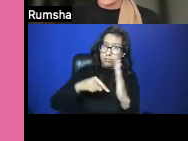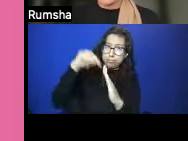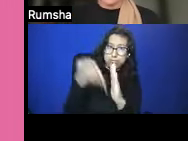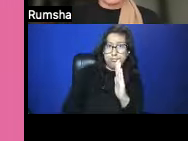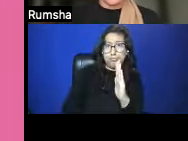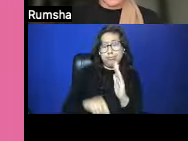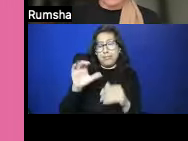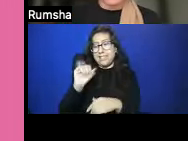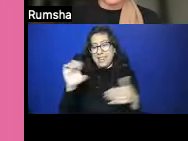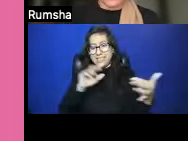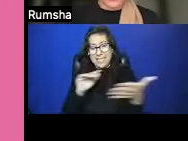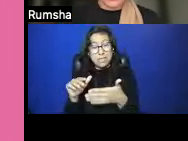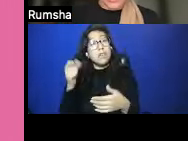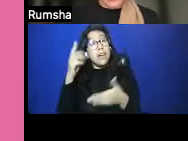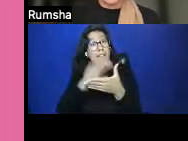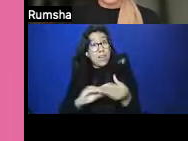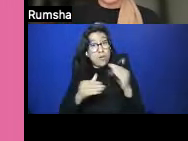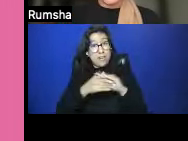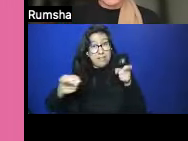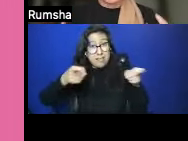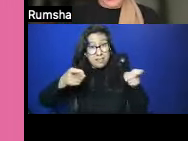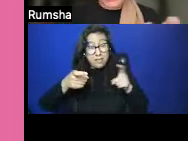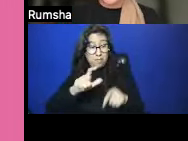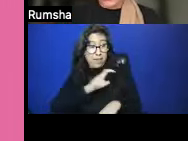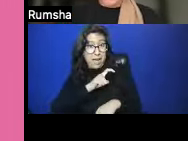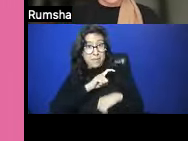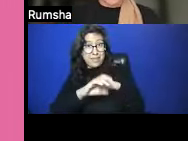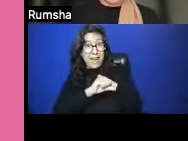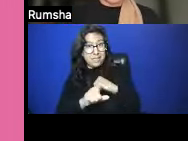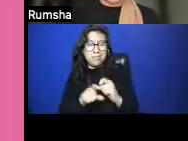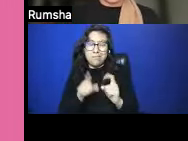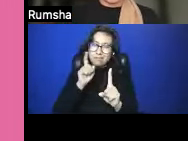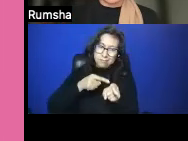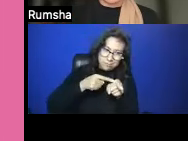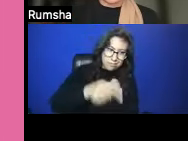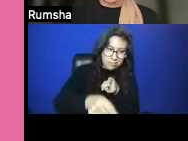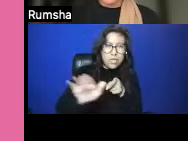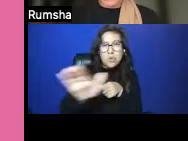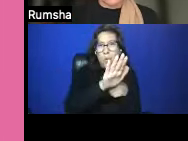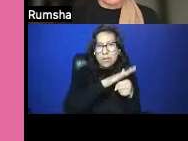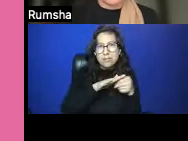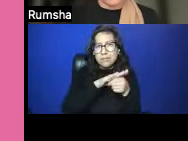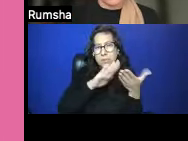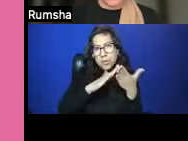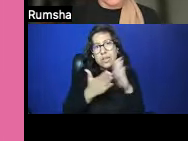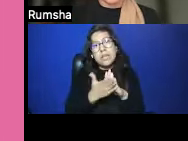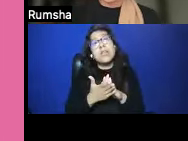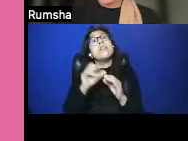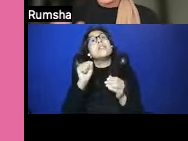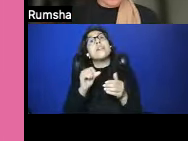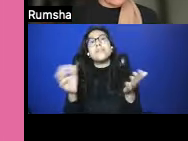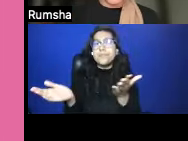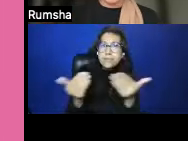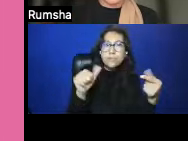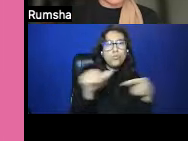of propaganda are really hyper-local. And so we're going to be training journalists, organizers, and media makers in the Media Justice Network to